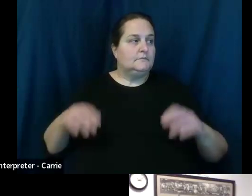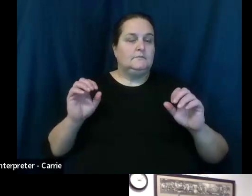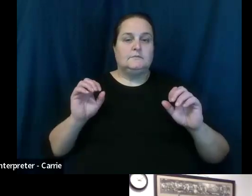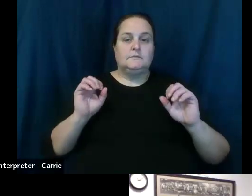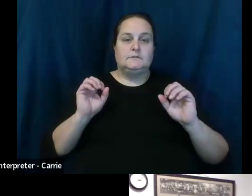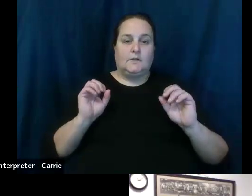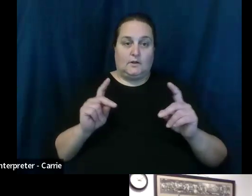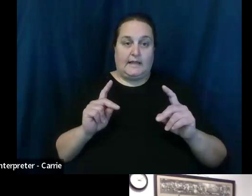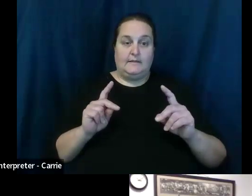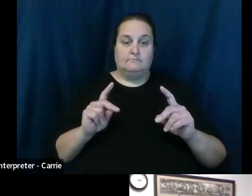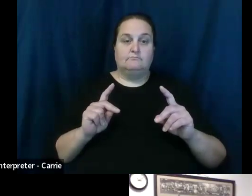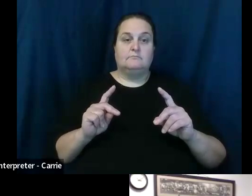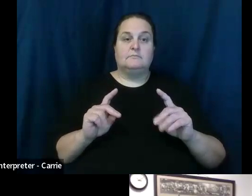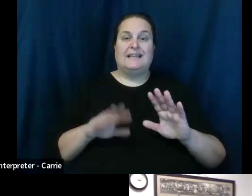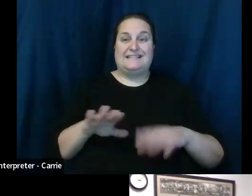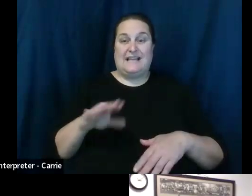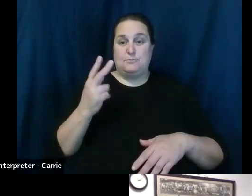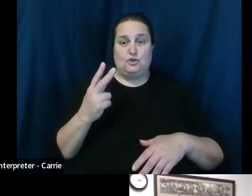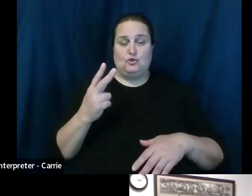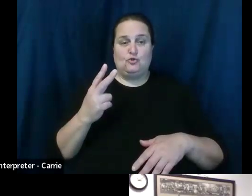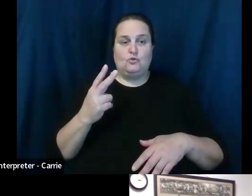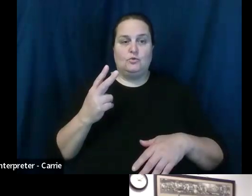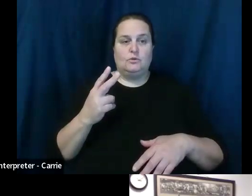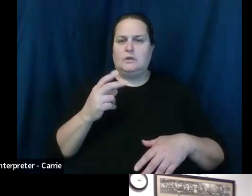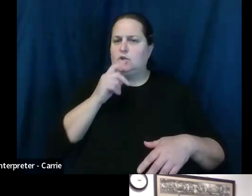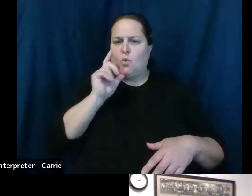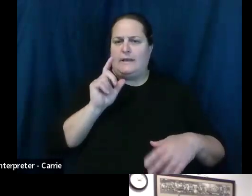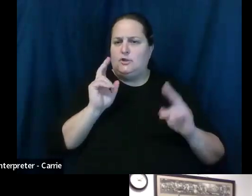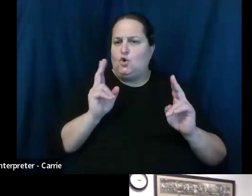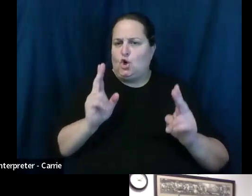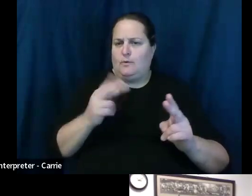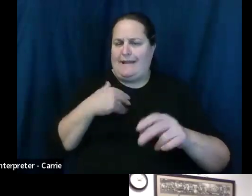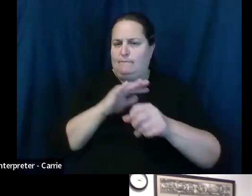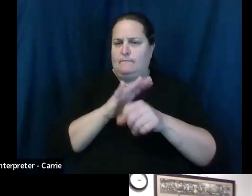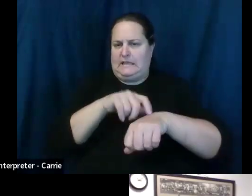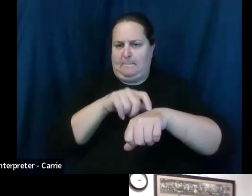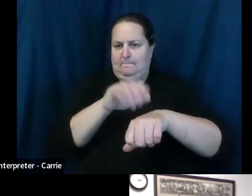So once you're finished with step 2, and don't feel the need to hurry on here because we've got some time,